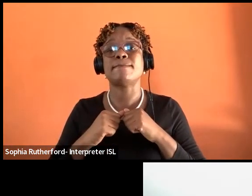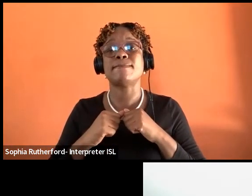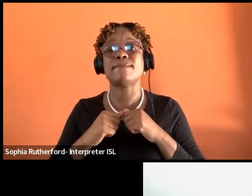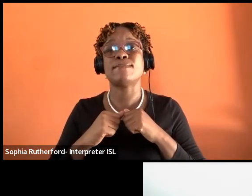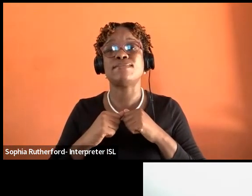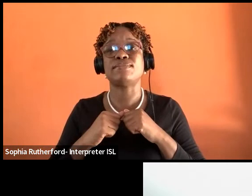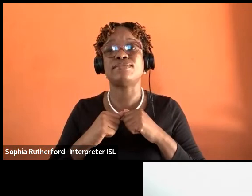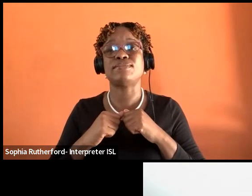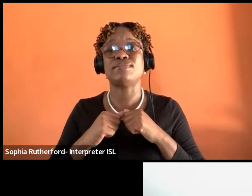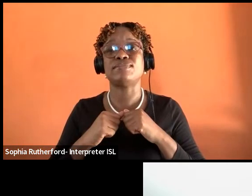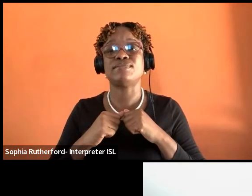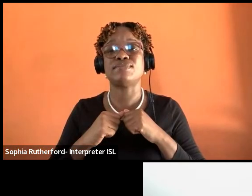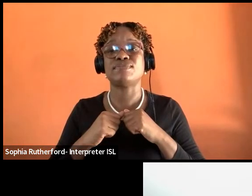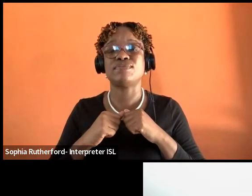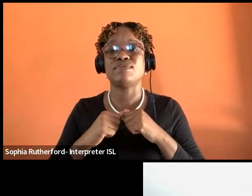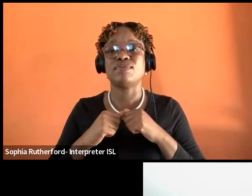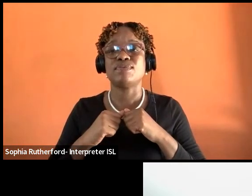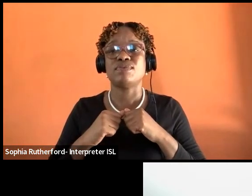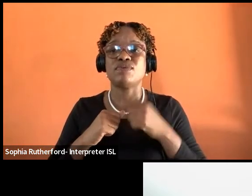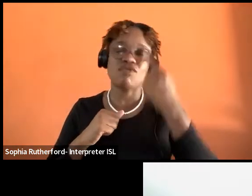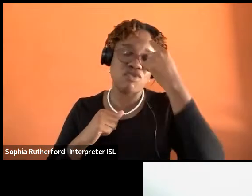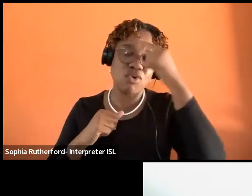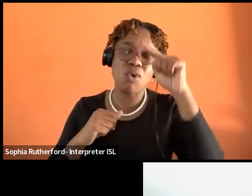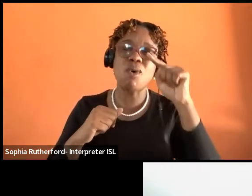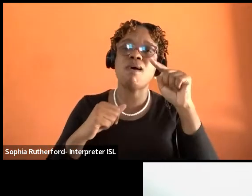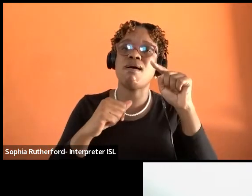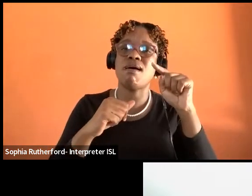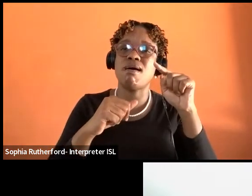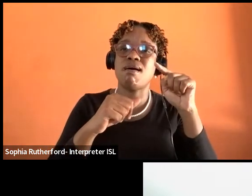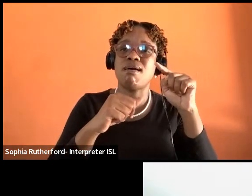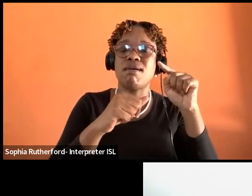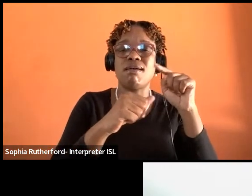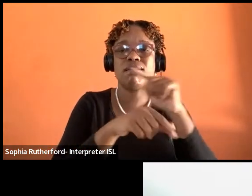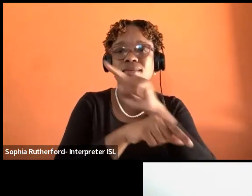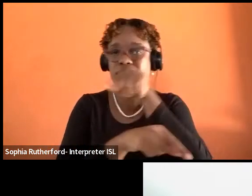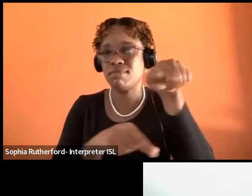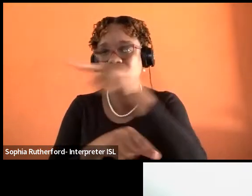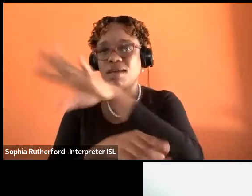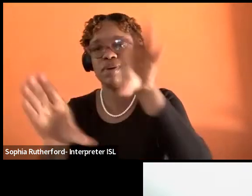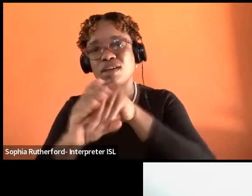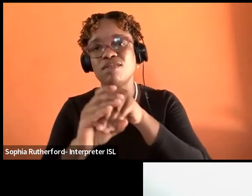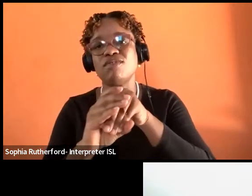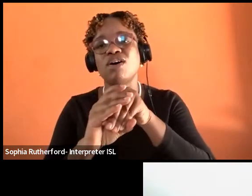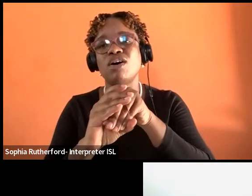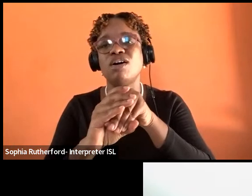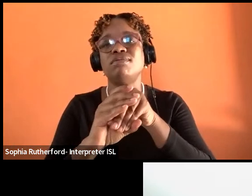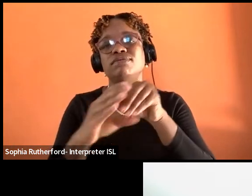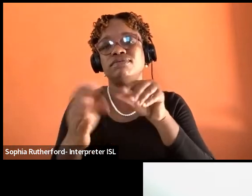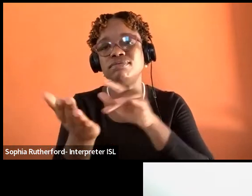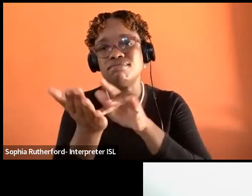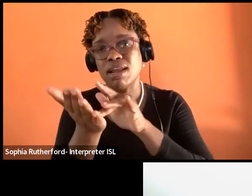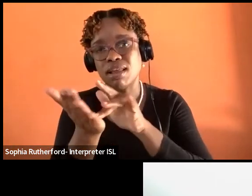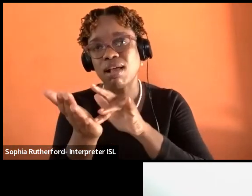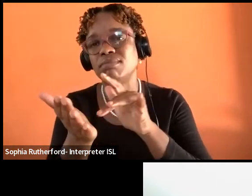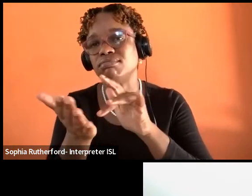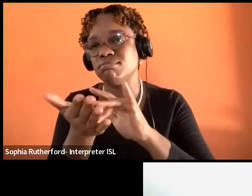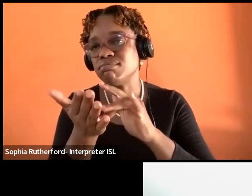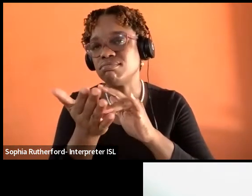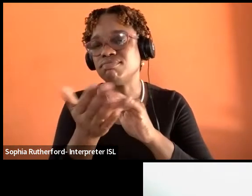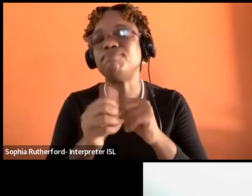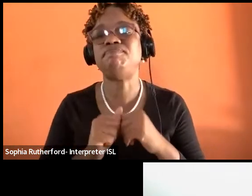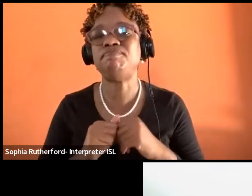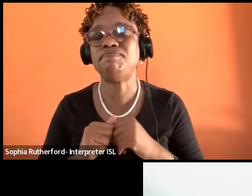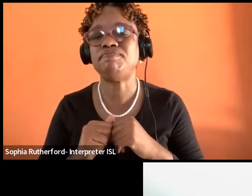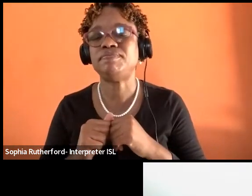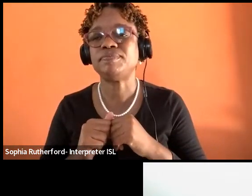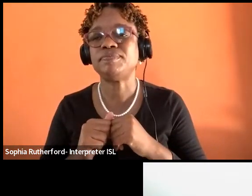amongst medical professionals, which is critical, because in the medical